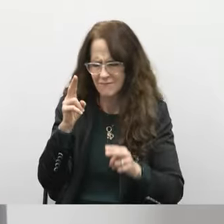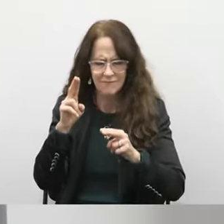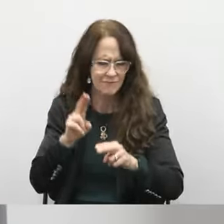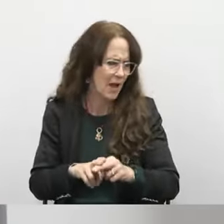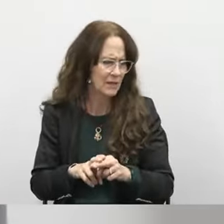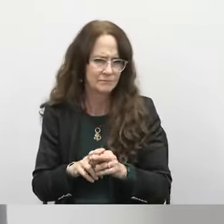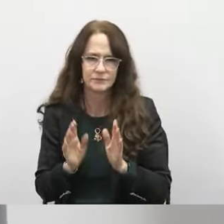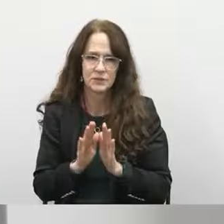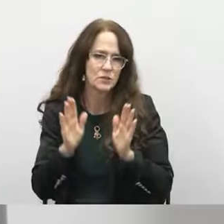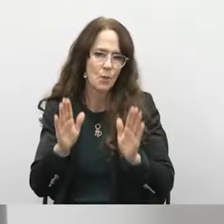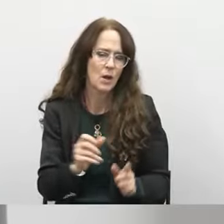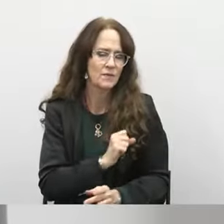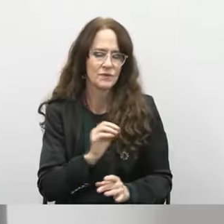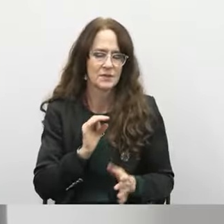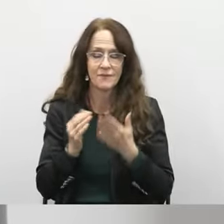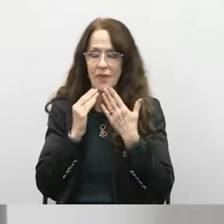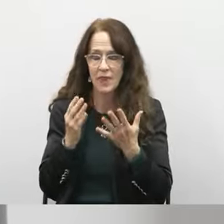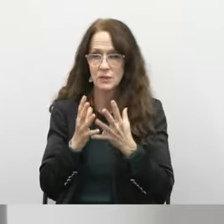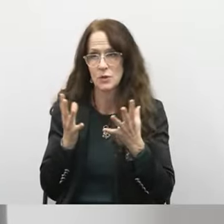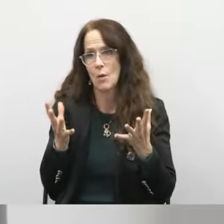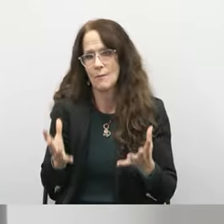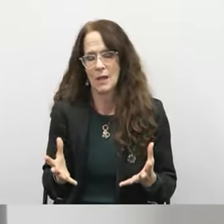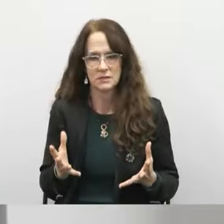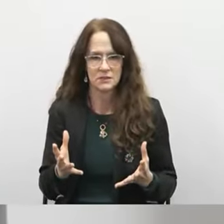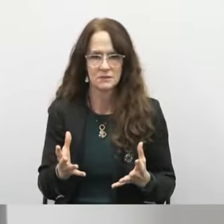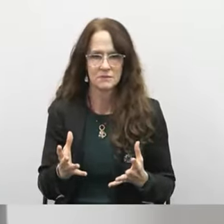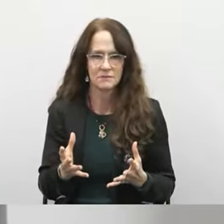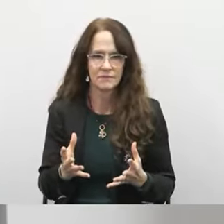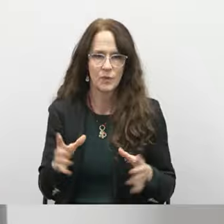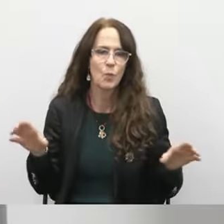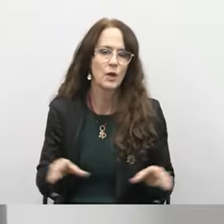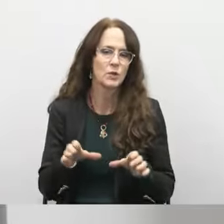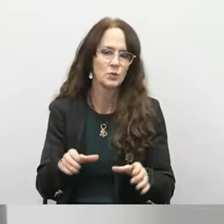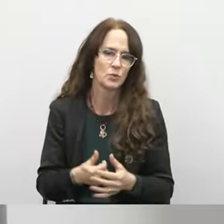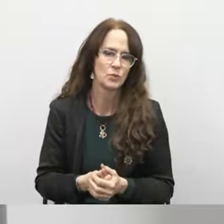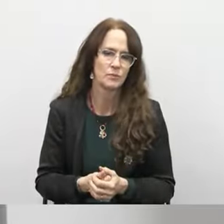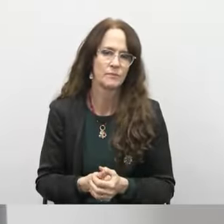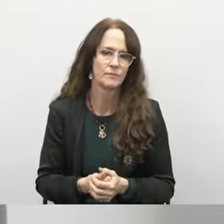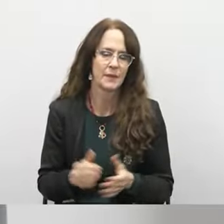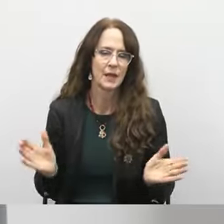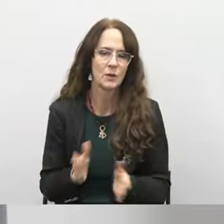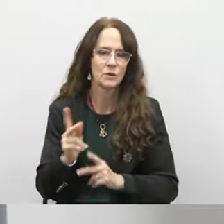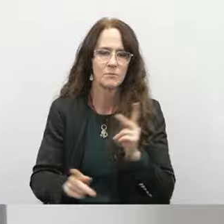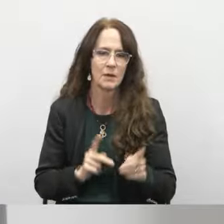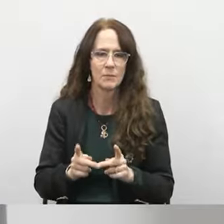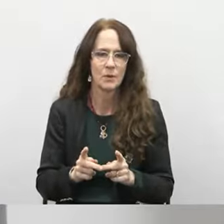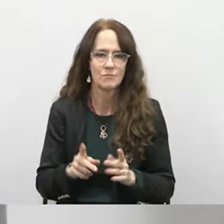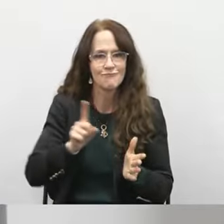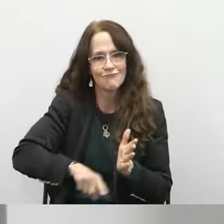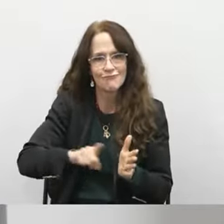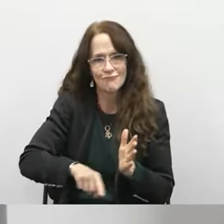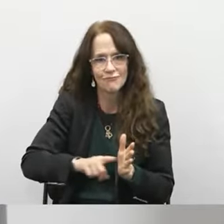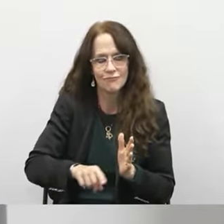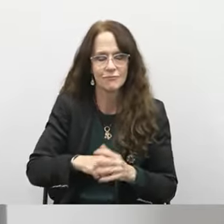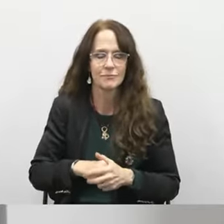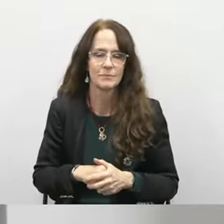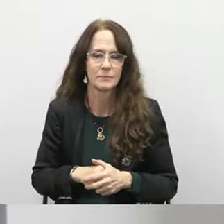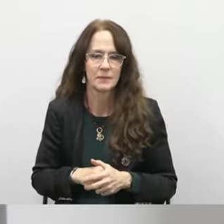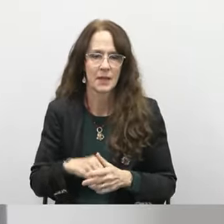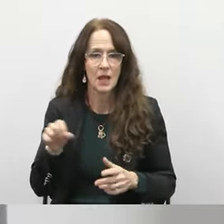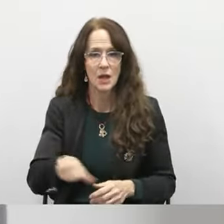just wonderful staff. So thank you so much for what you do. And I encourage people to look into that as